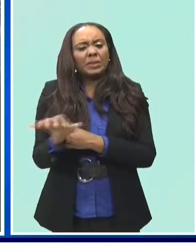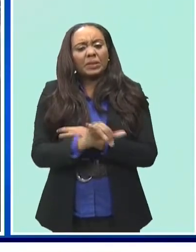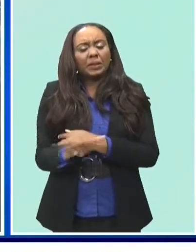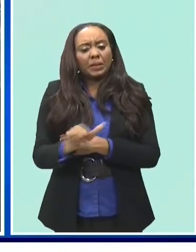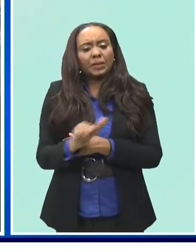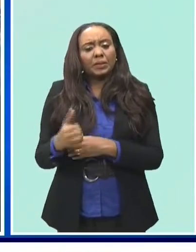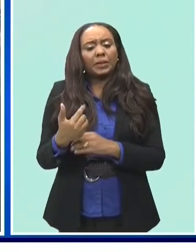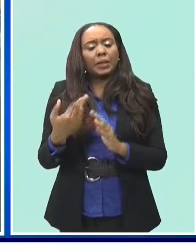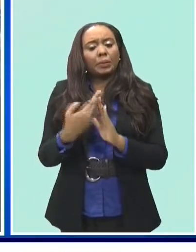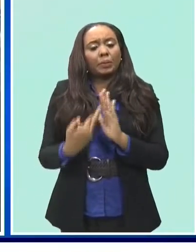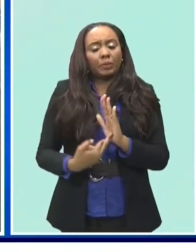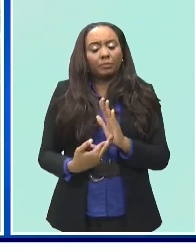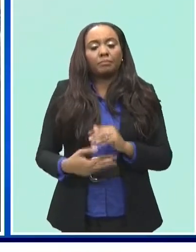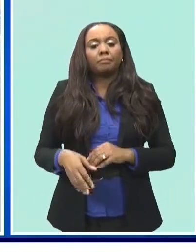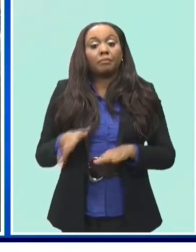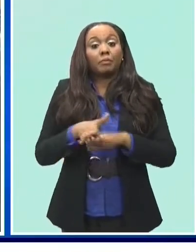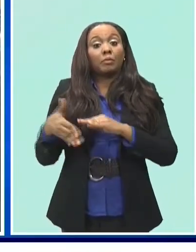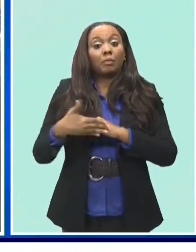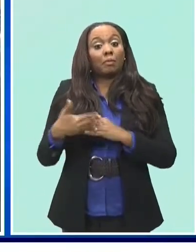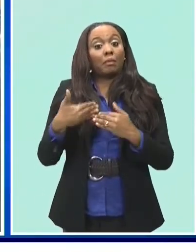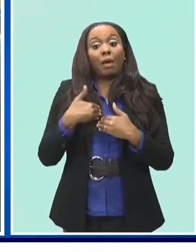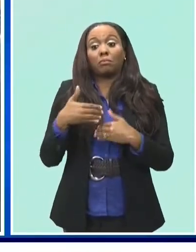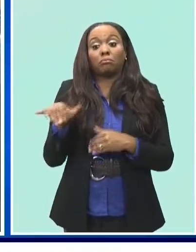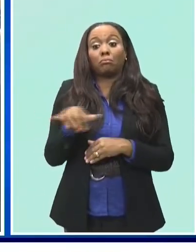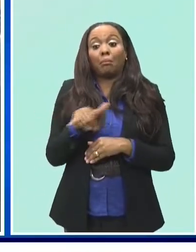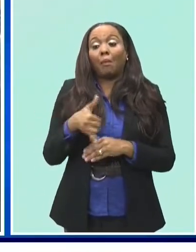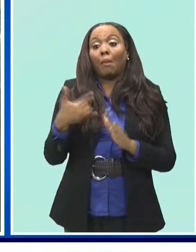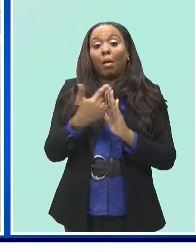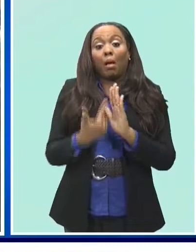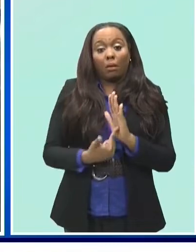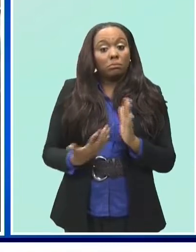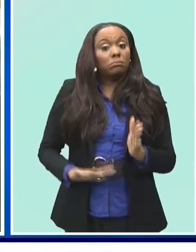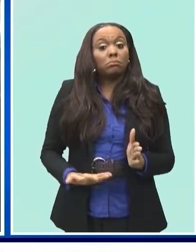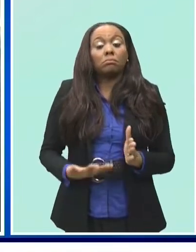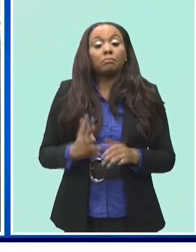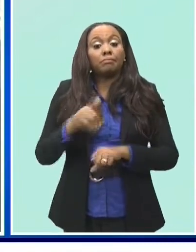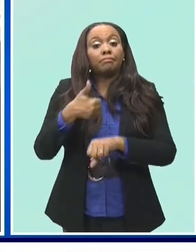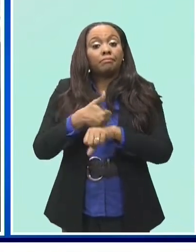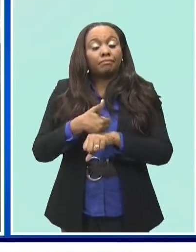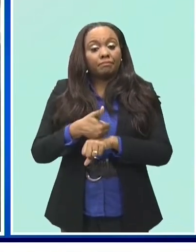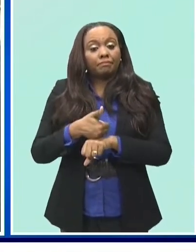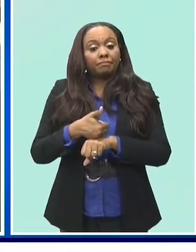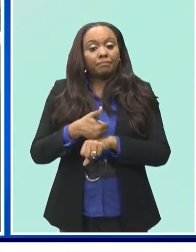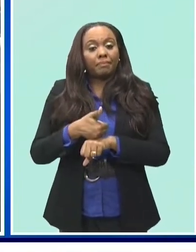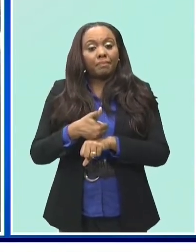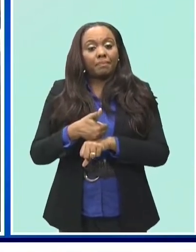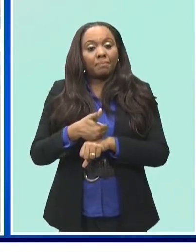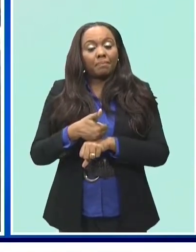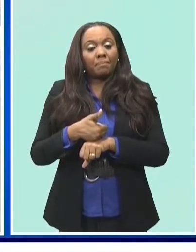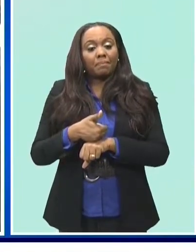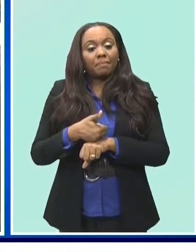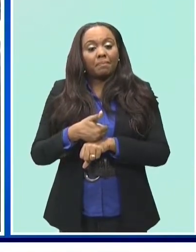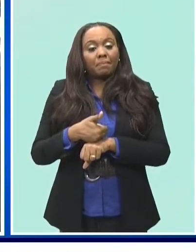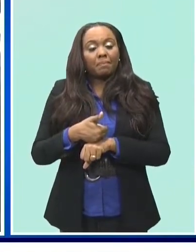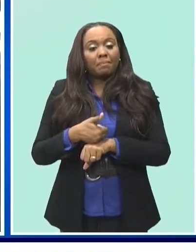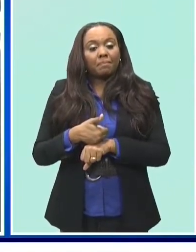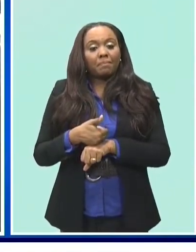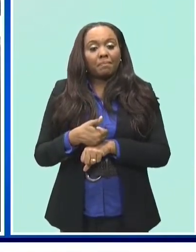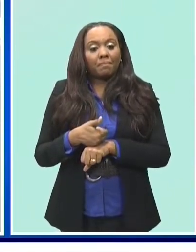and recognized that Jamaica has a similar arrangement in place for